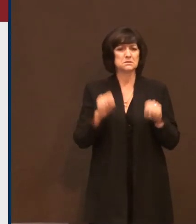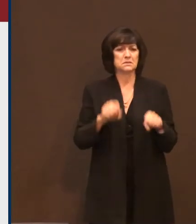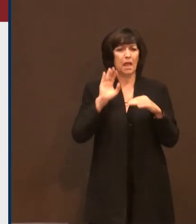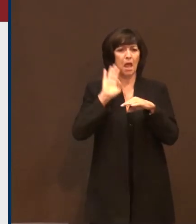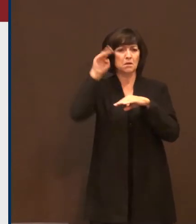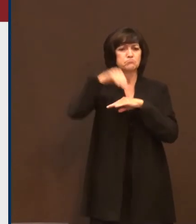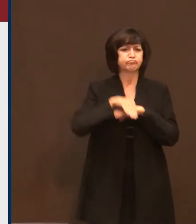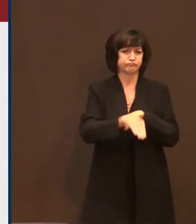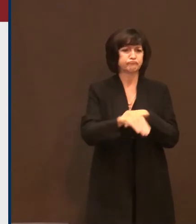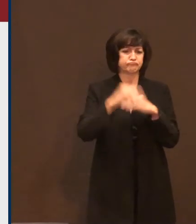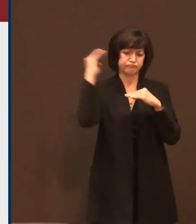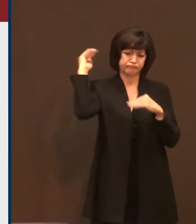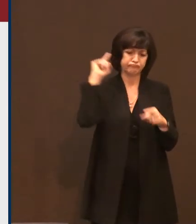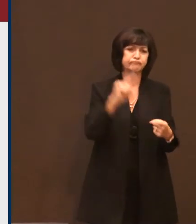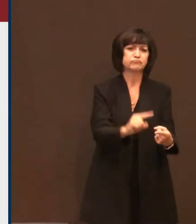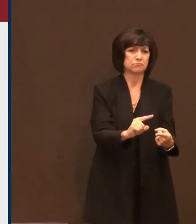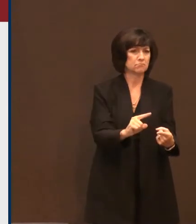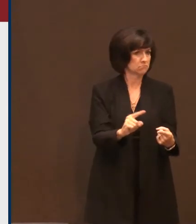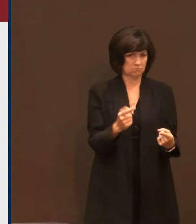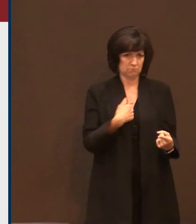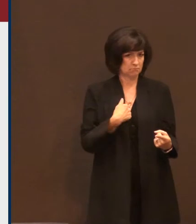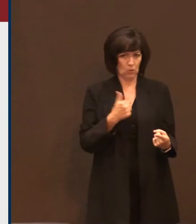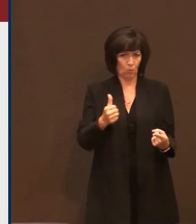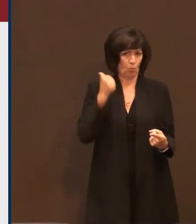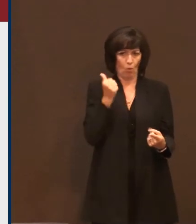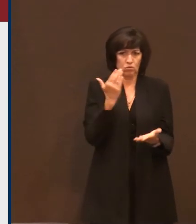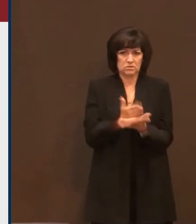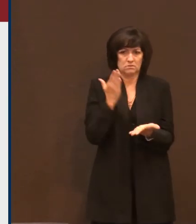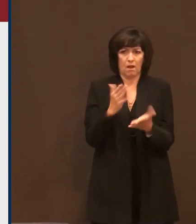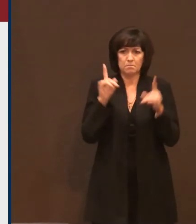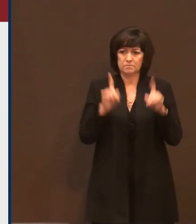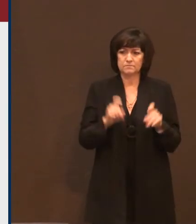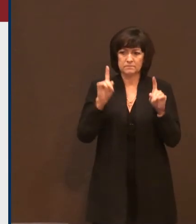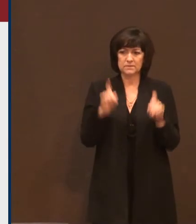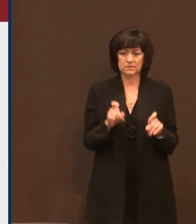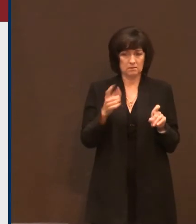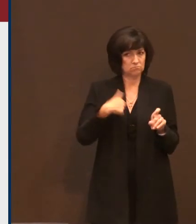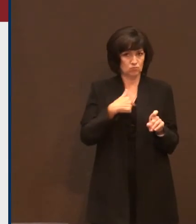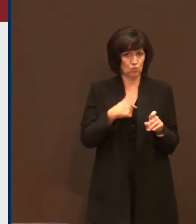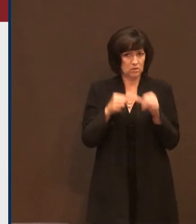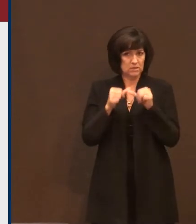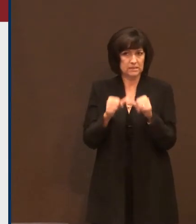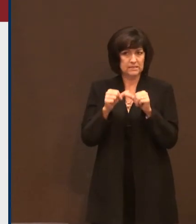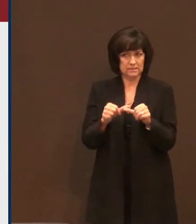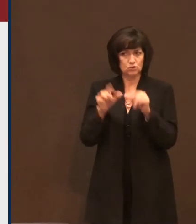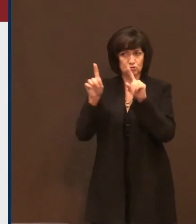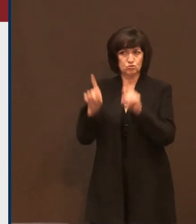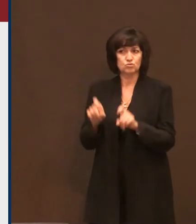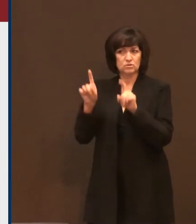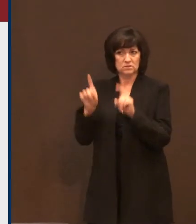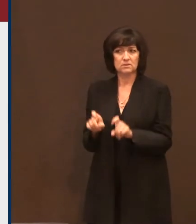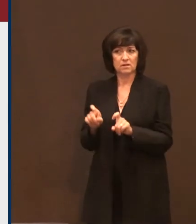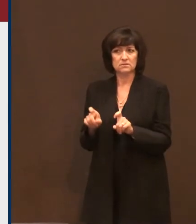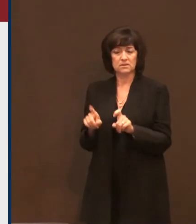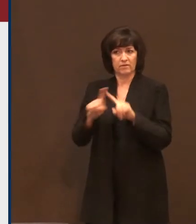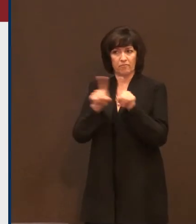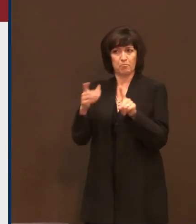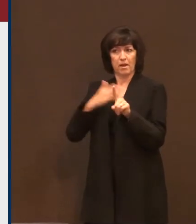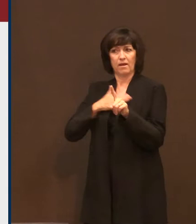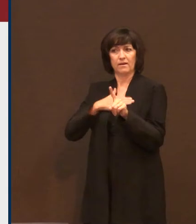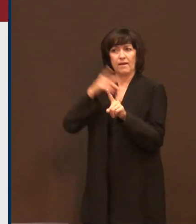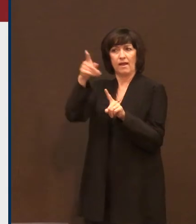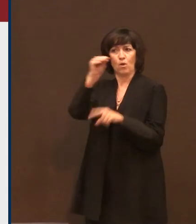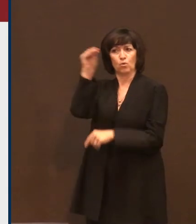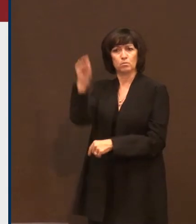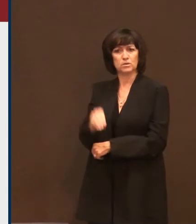We're going to test. Particularly, we're going to focus on testing where we think that we have an outbreak. At the same time, we have a percent positive